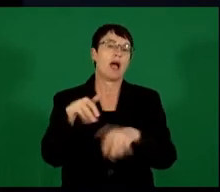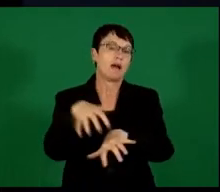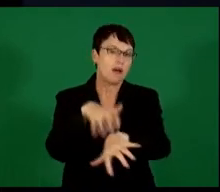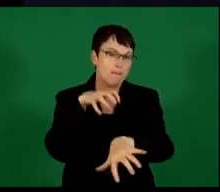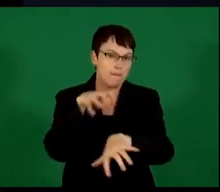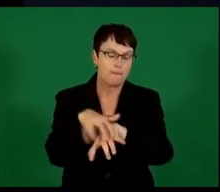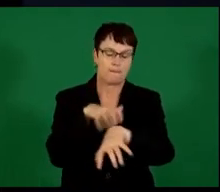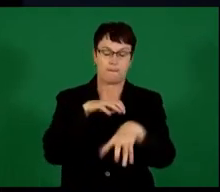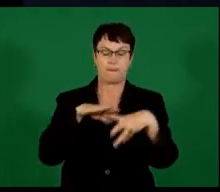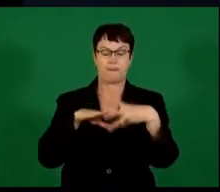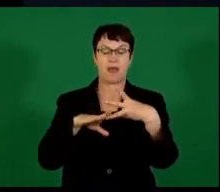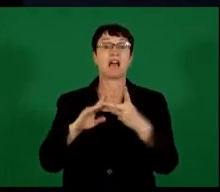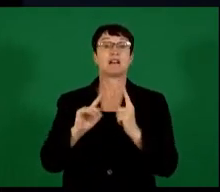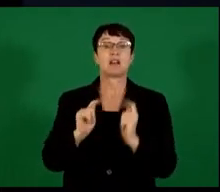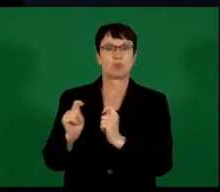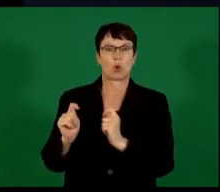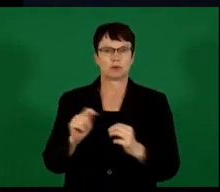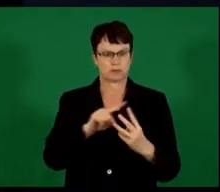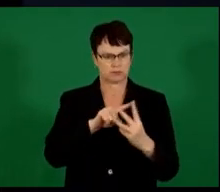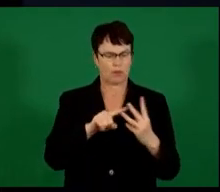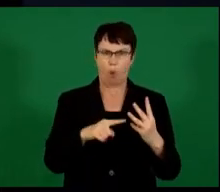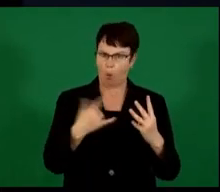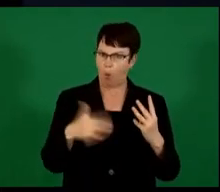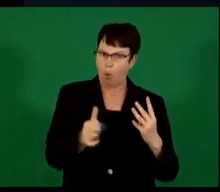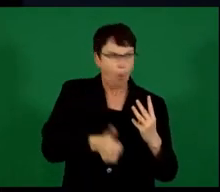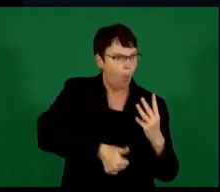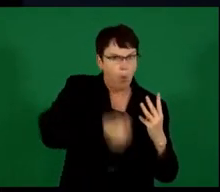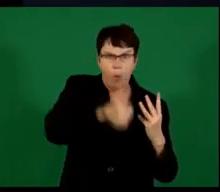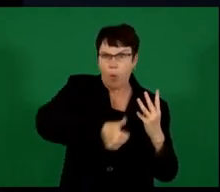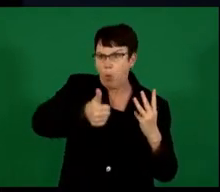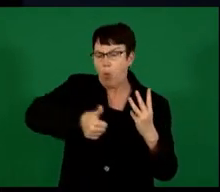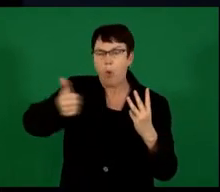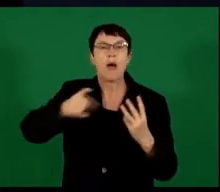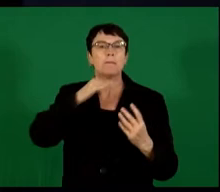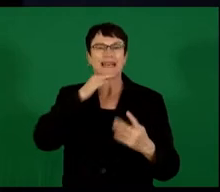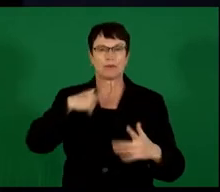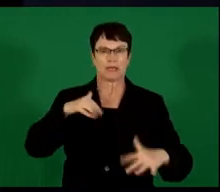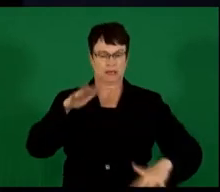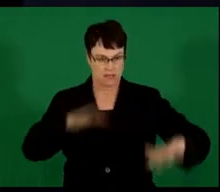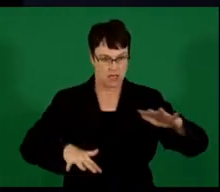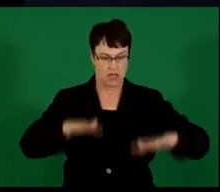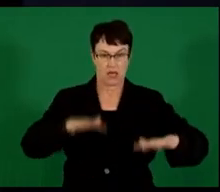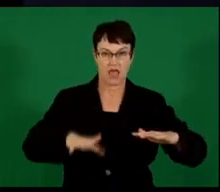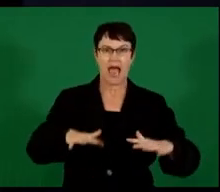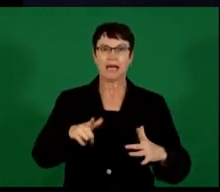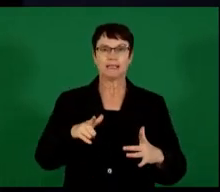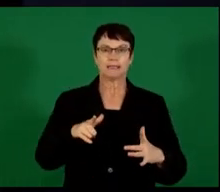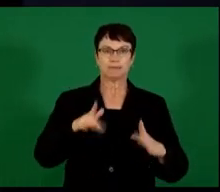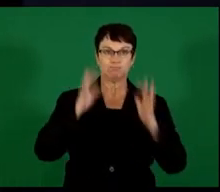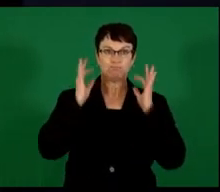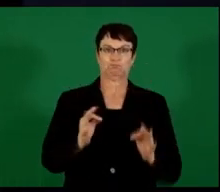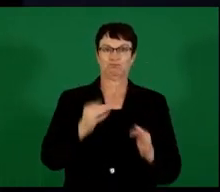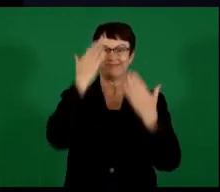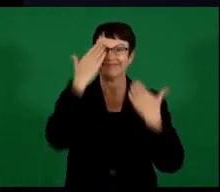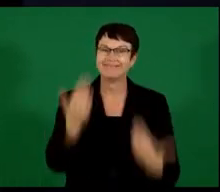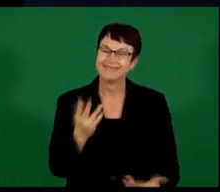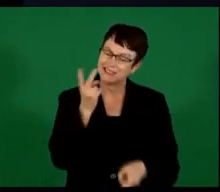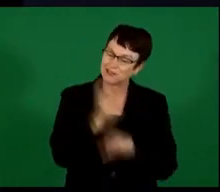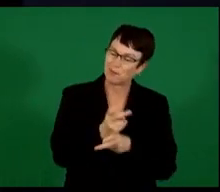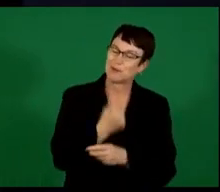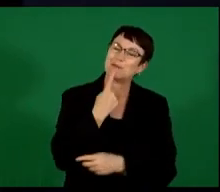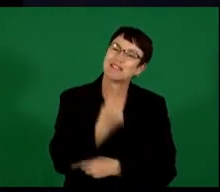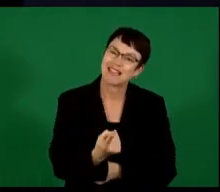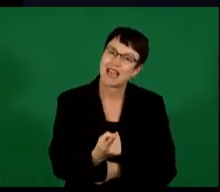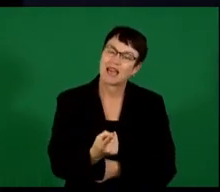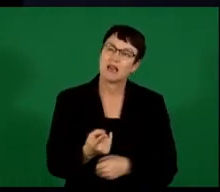So, you know, pretty hard to read what's going on, and that's why in the statement we say that there's an unusually